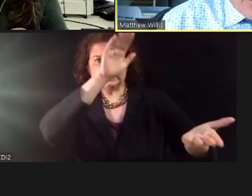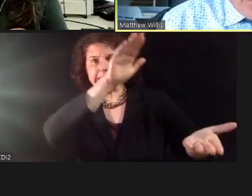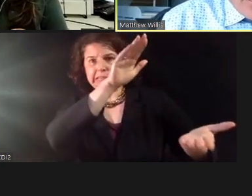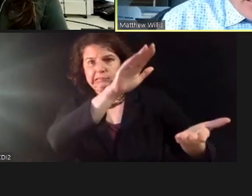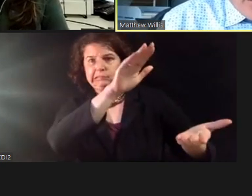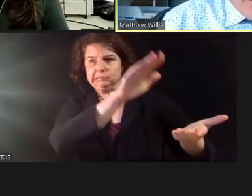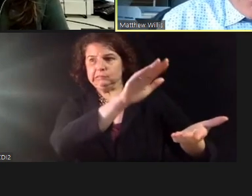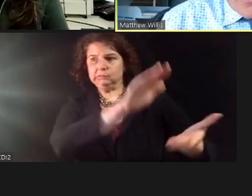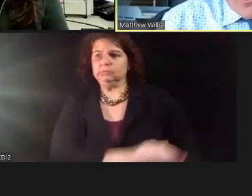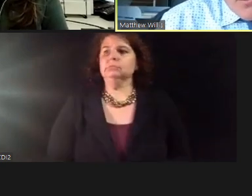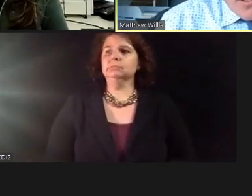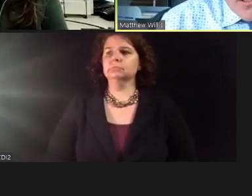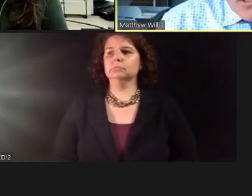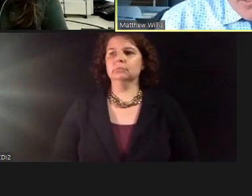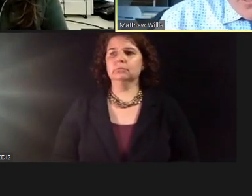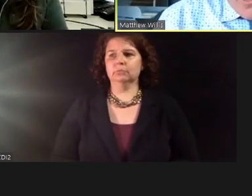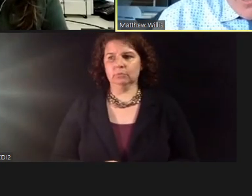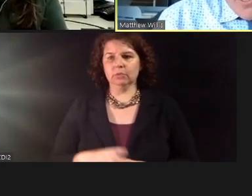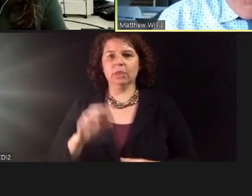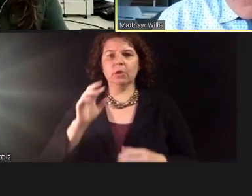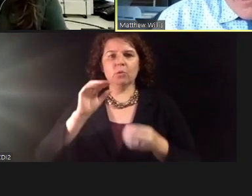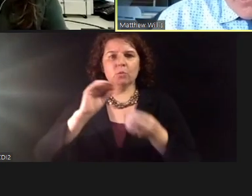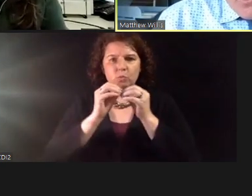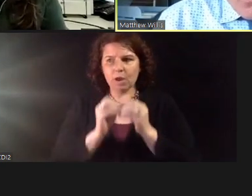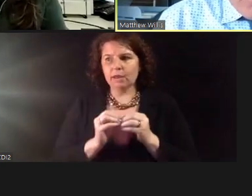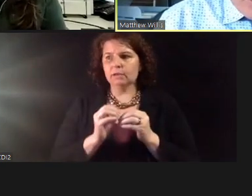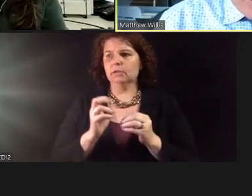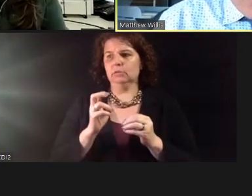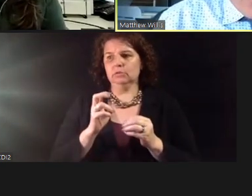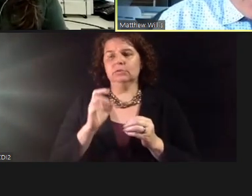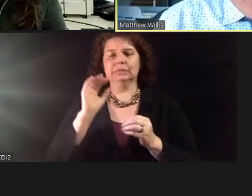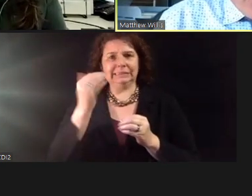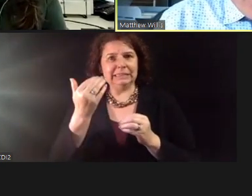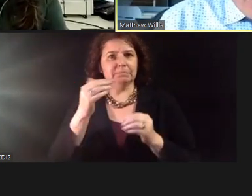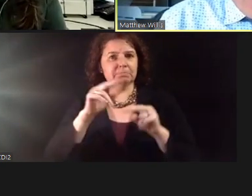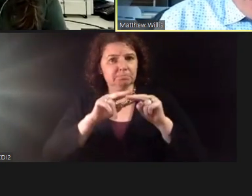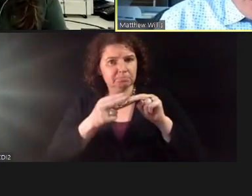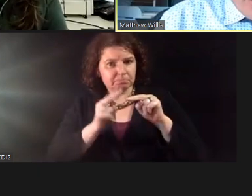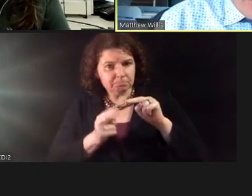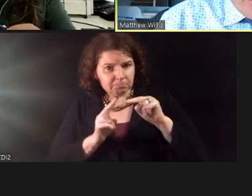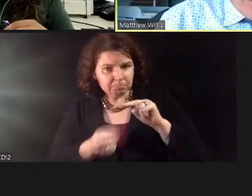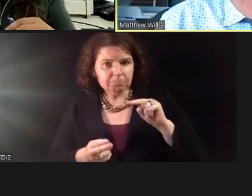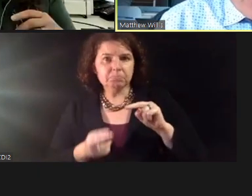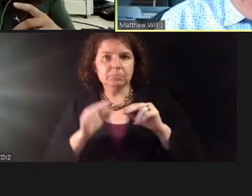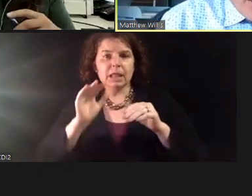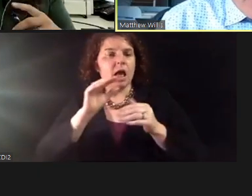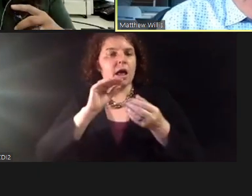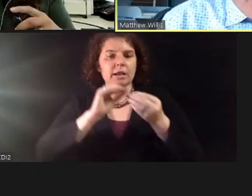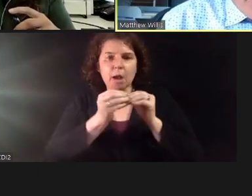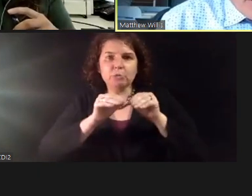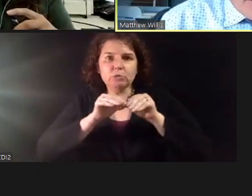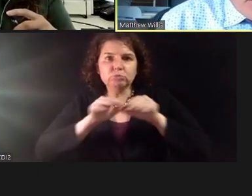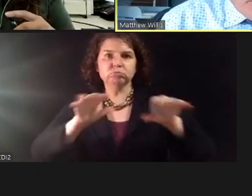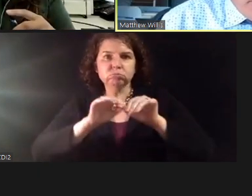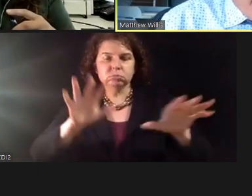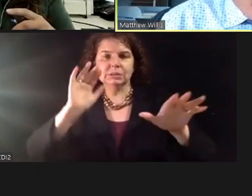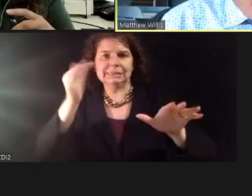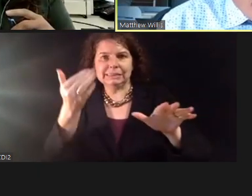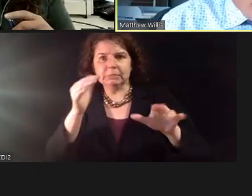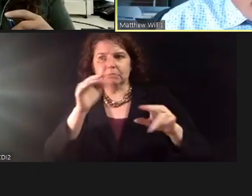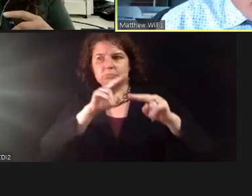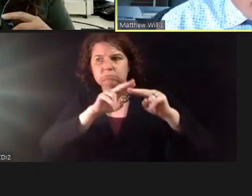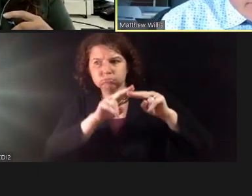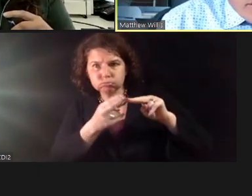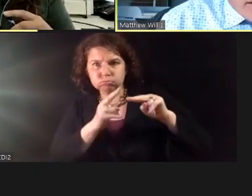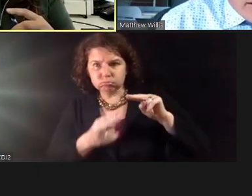also is much lower. And so we may we may be off the monitoring list sooner than